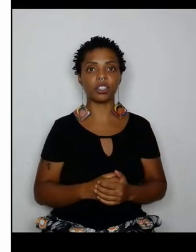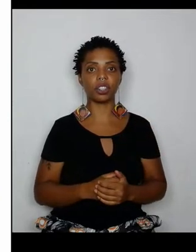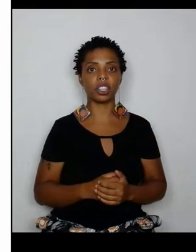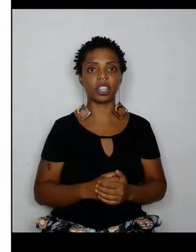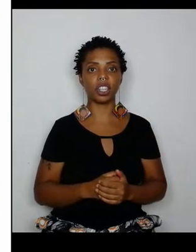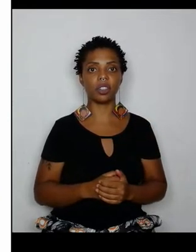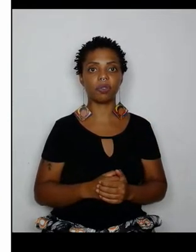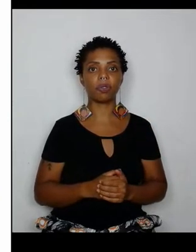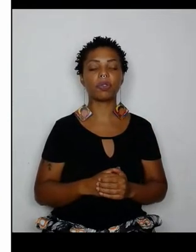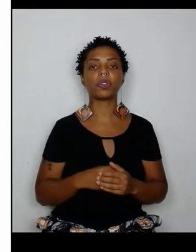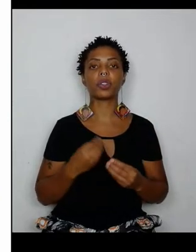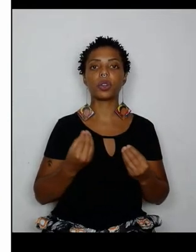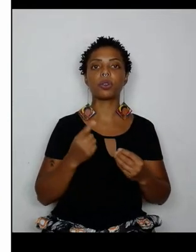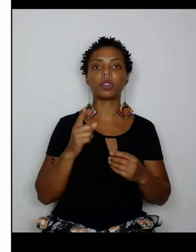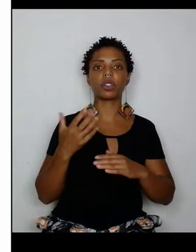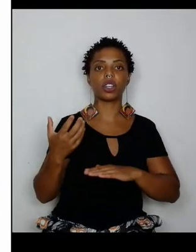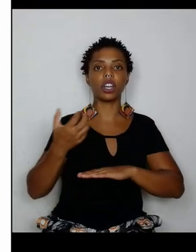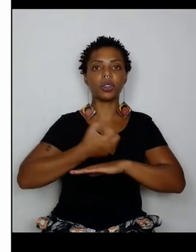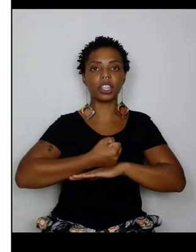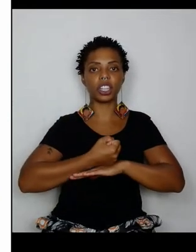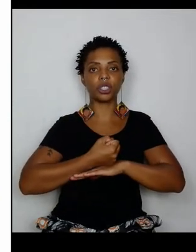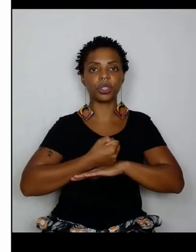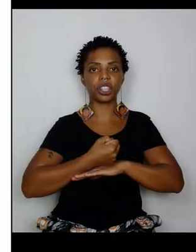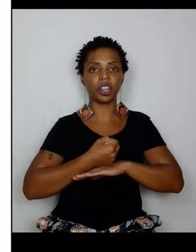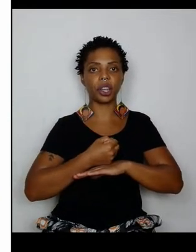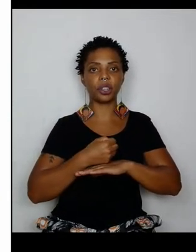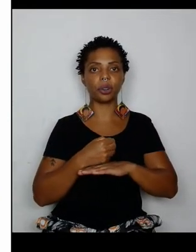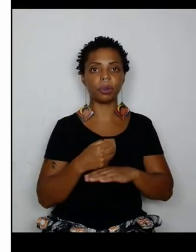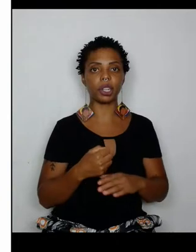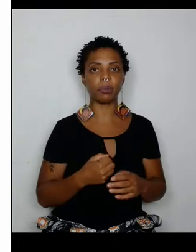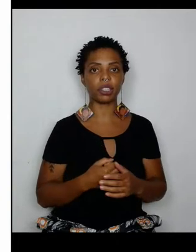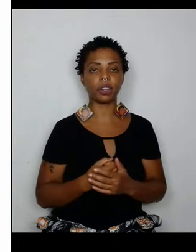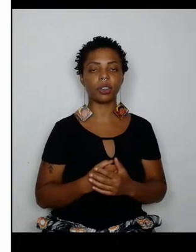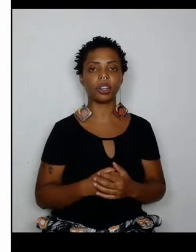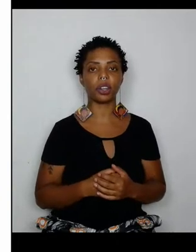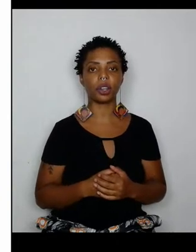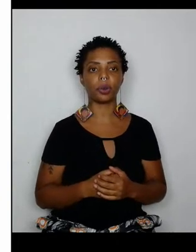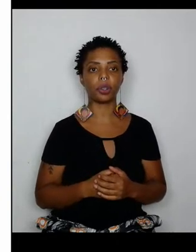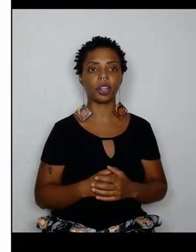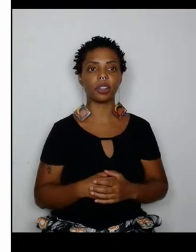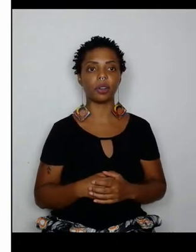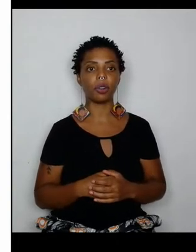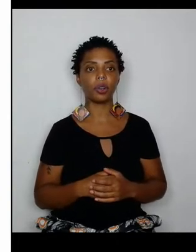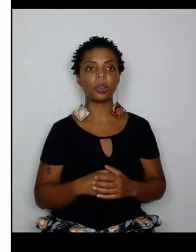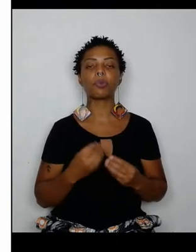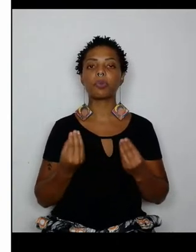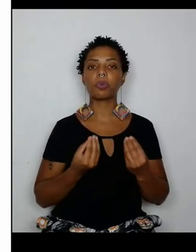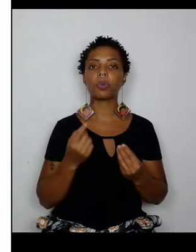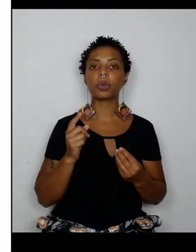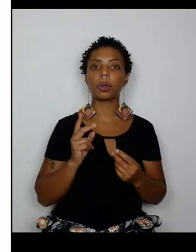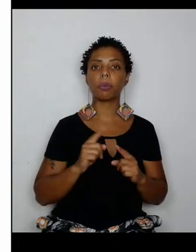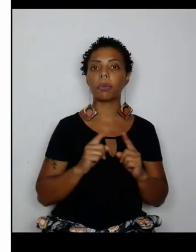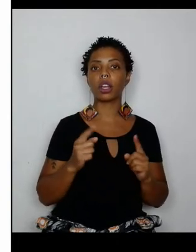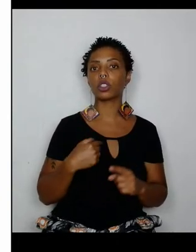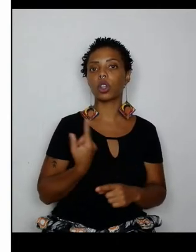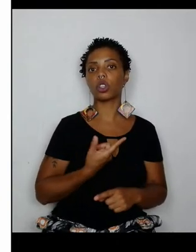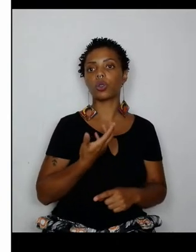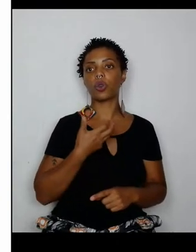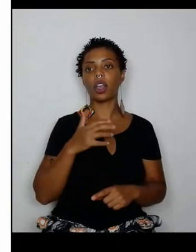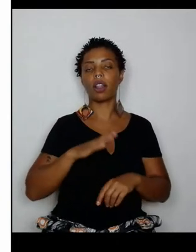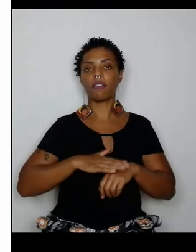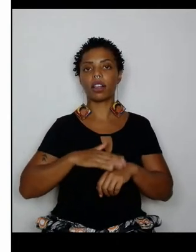gauguin and of course as norma reminded us we might not wish to yet by centering to gogan